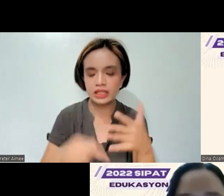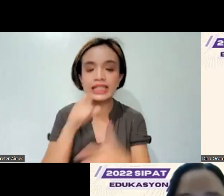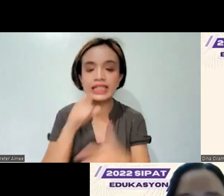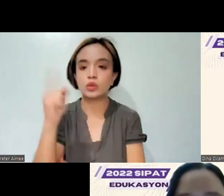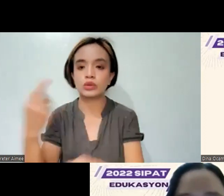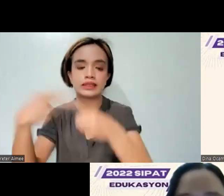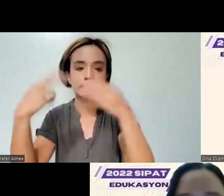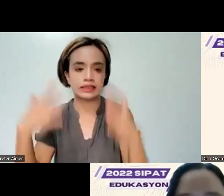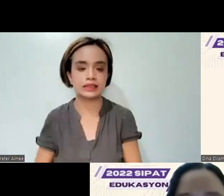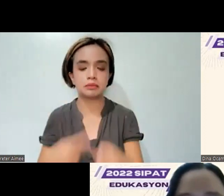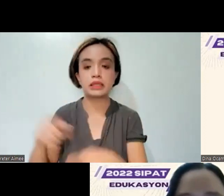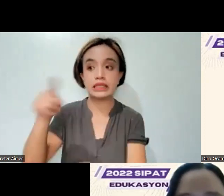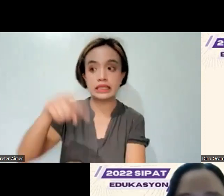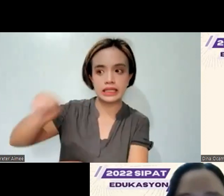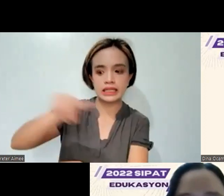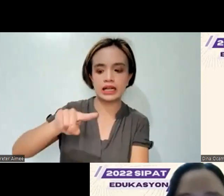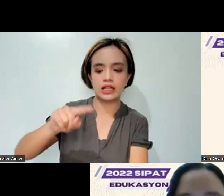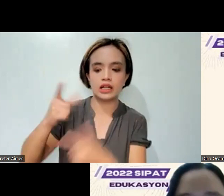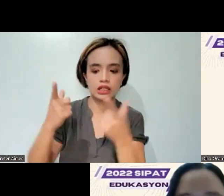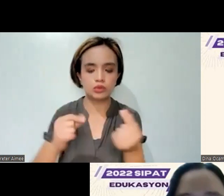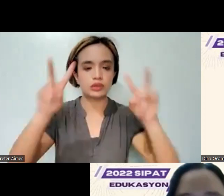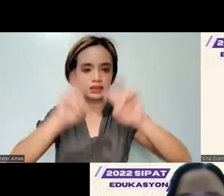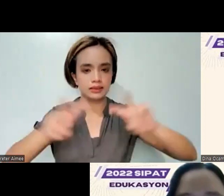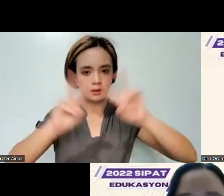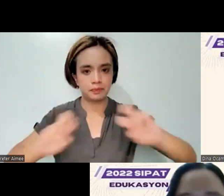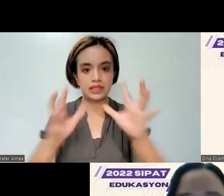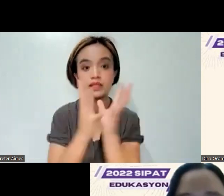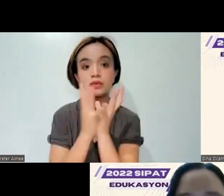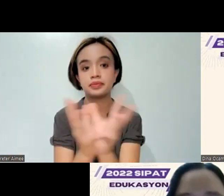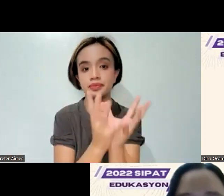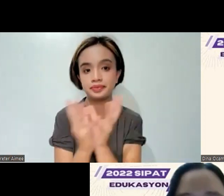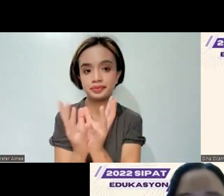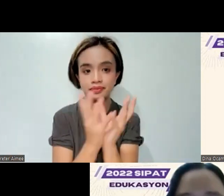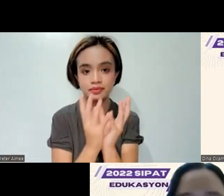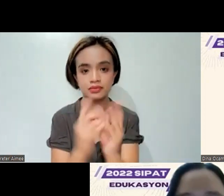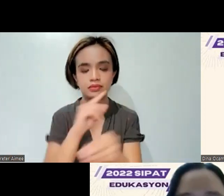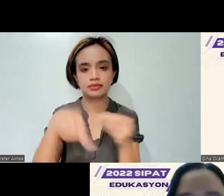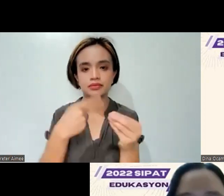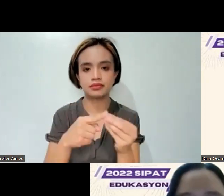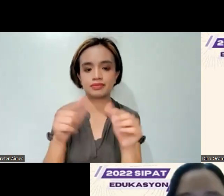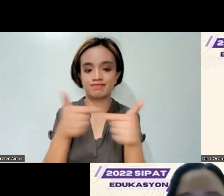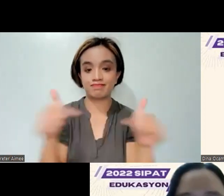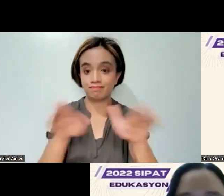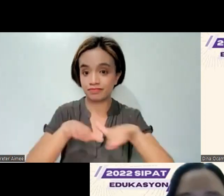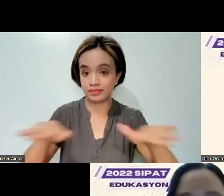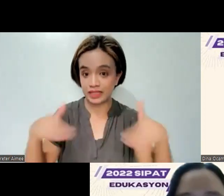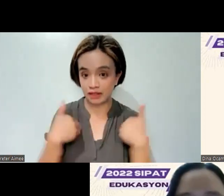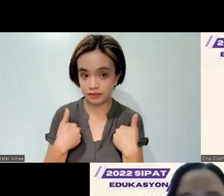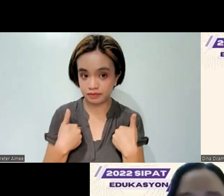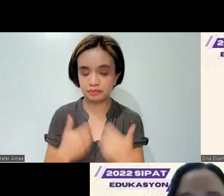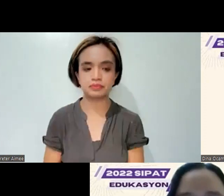participants, but they are the ones actually conducting the research in their communities about the language of children?